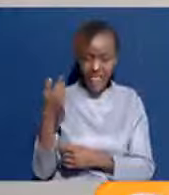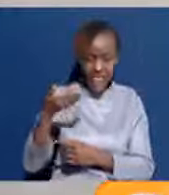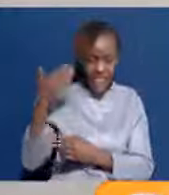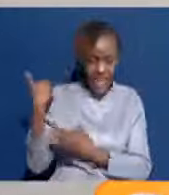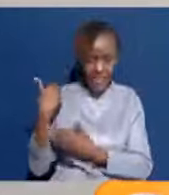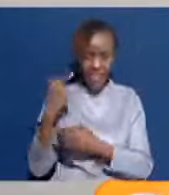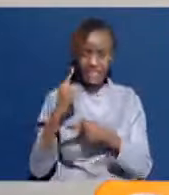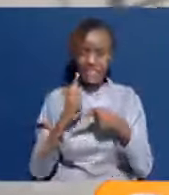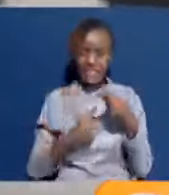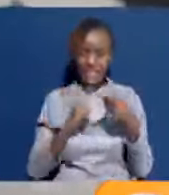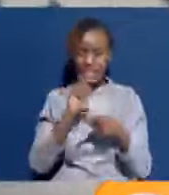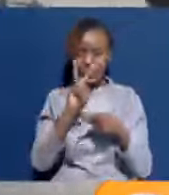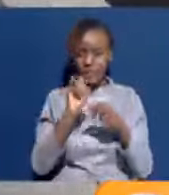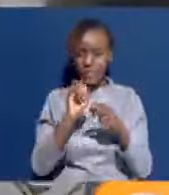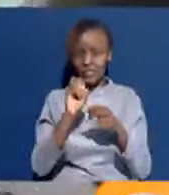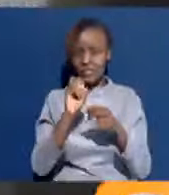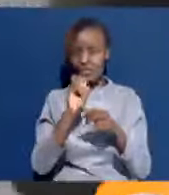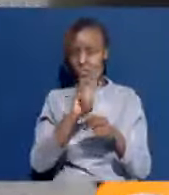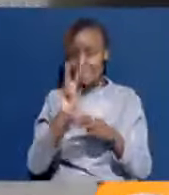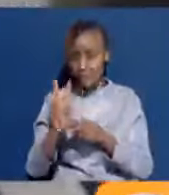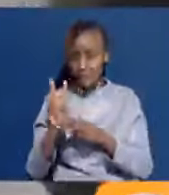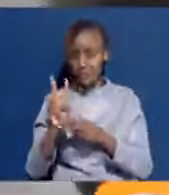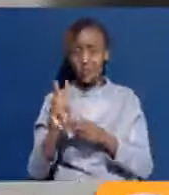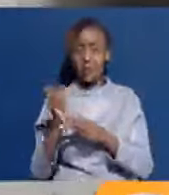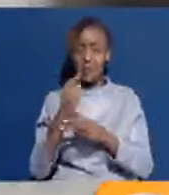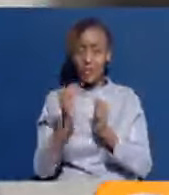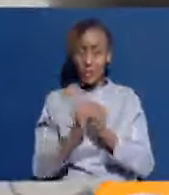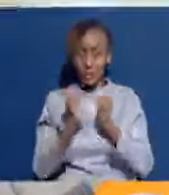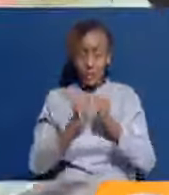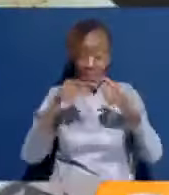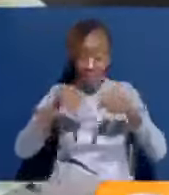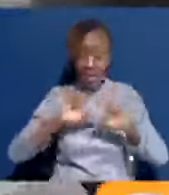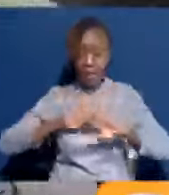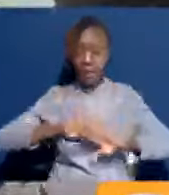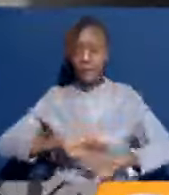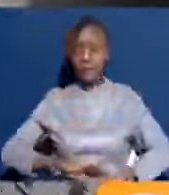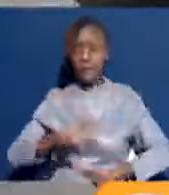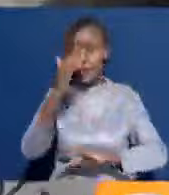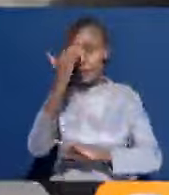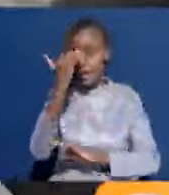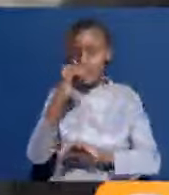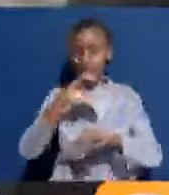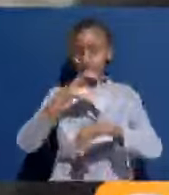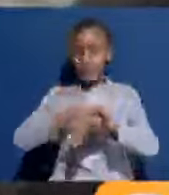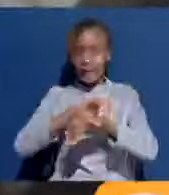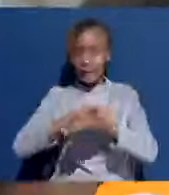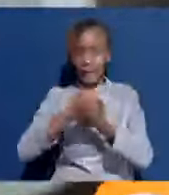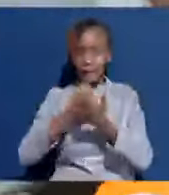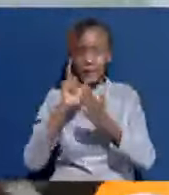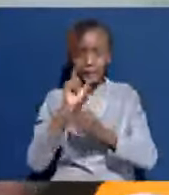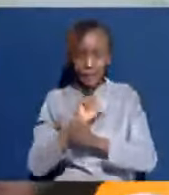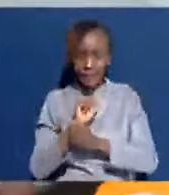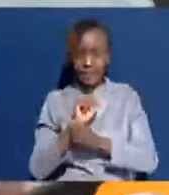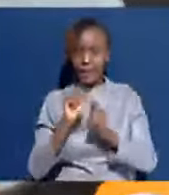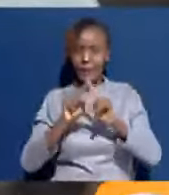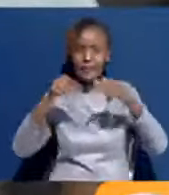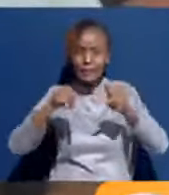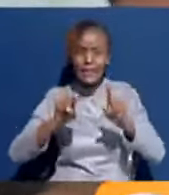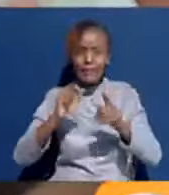his travel document on Tuesday afternoon. To his surprise, the passport was ready on